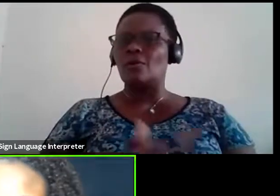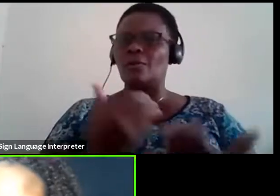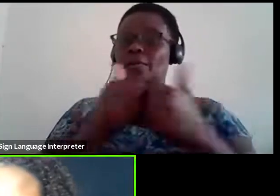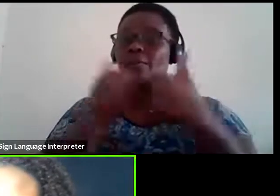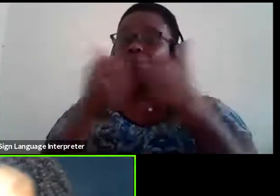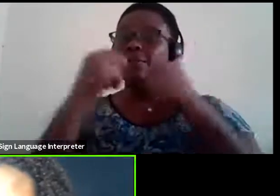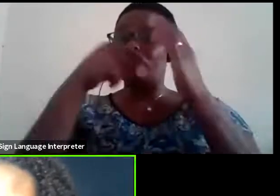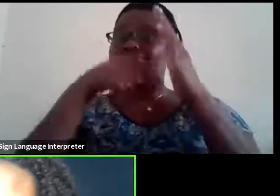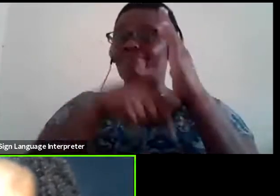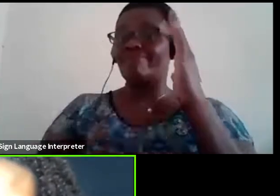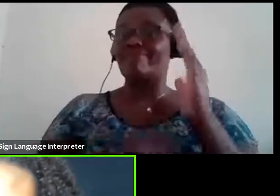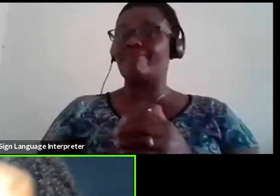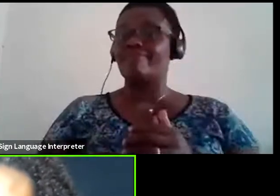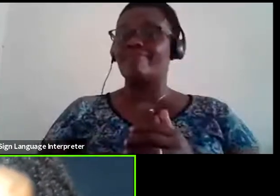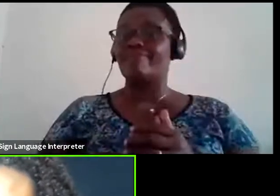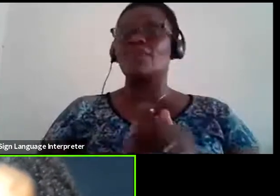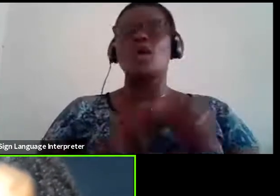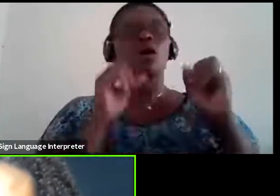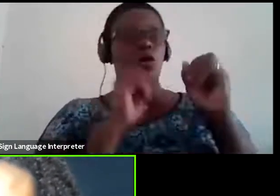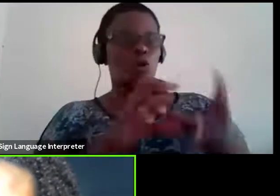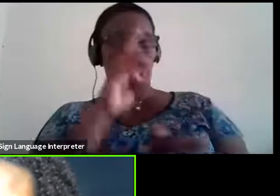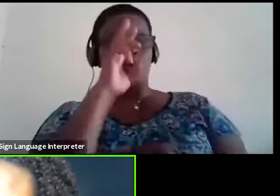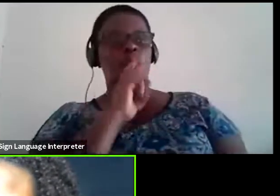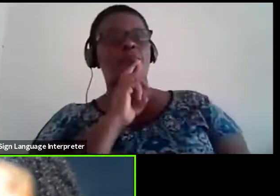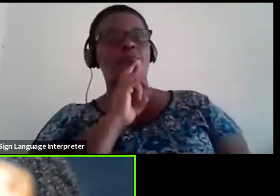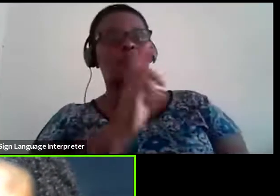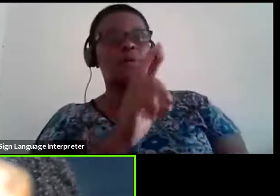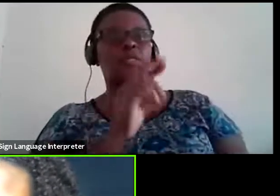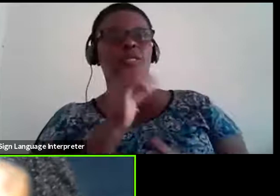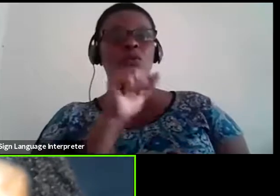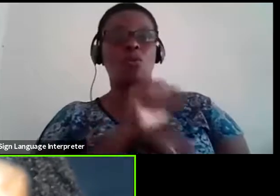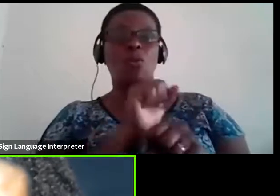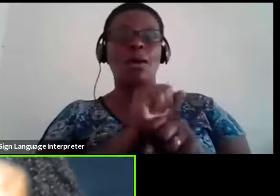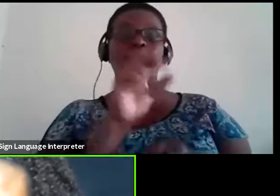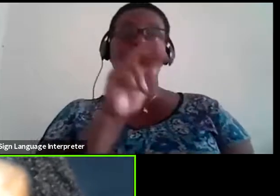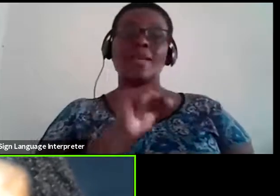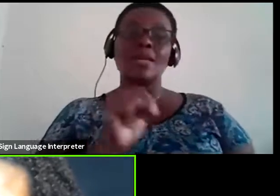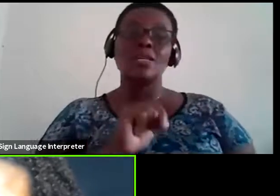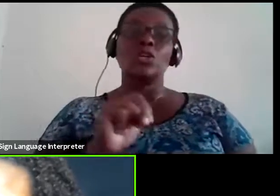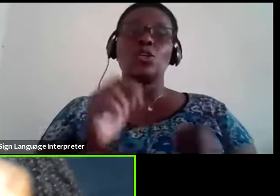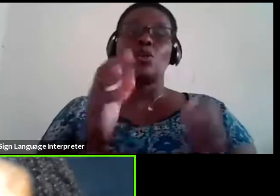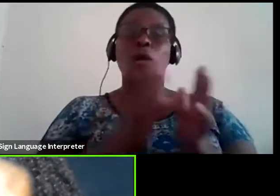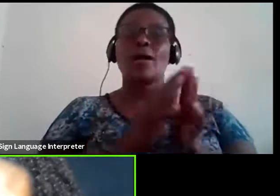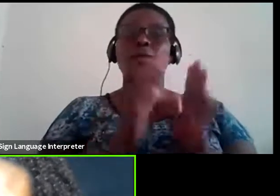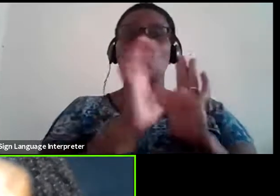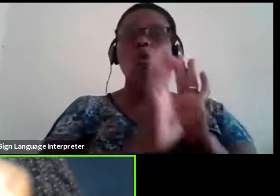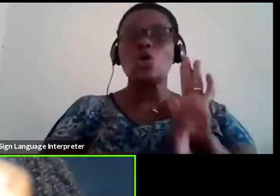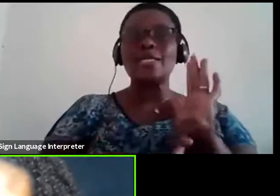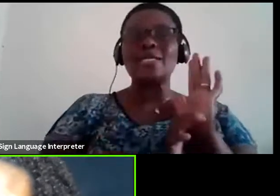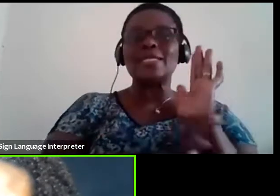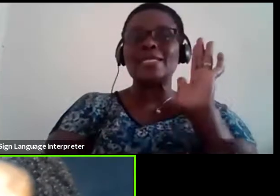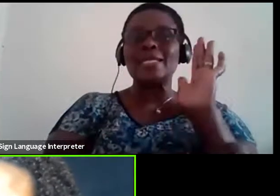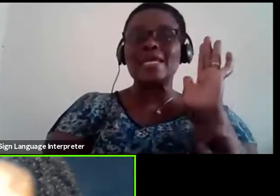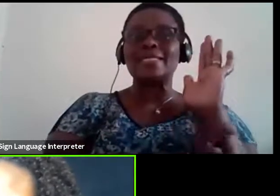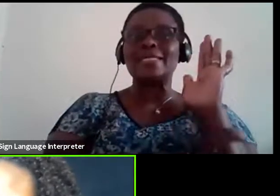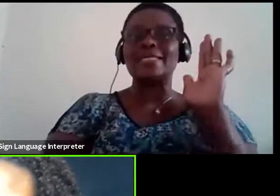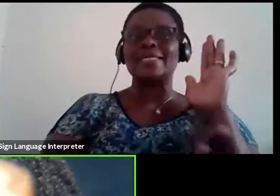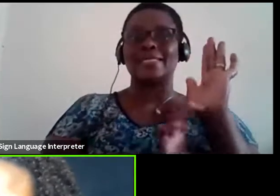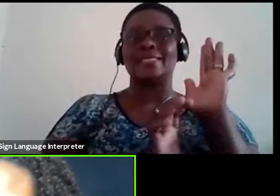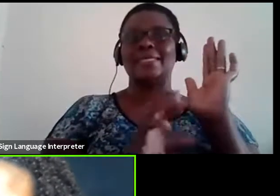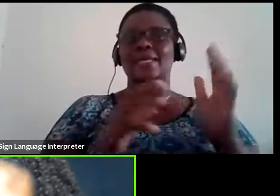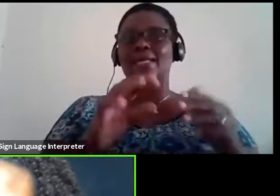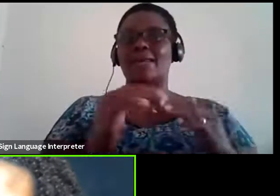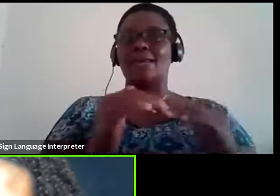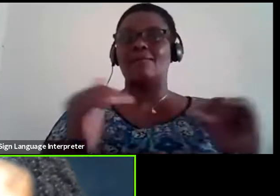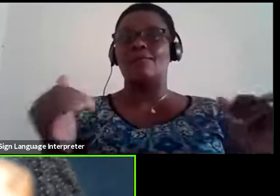Okay, so how Reporti, it works at the national and continental level. So Paradigm Initiative, of course, is partnering with